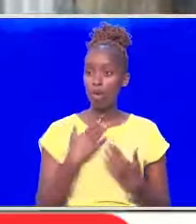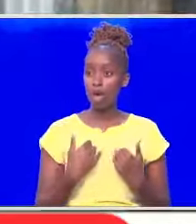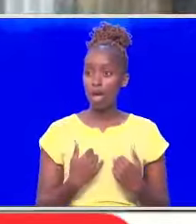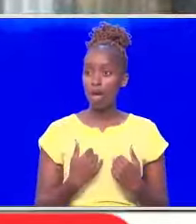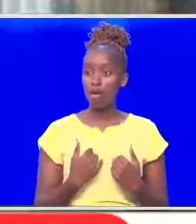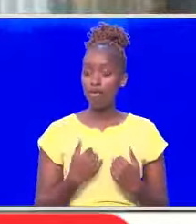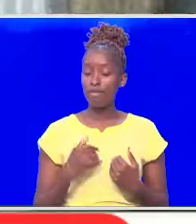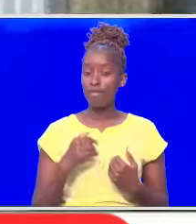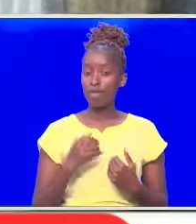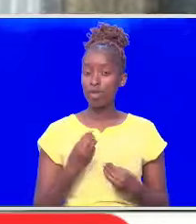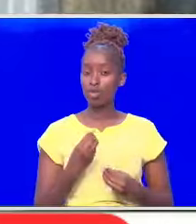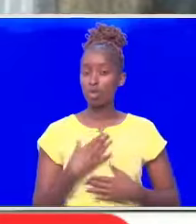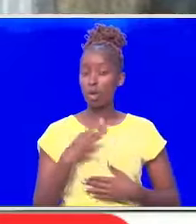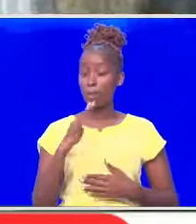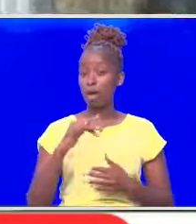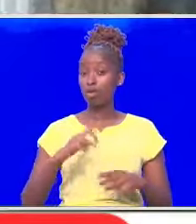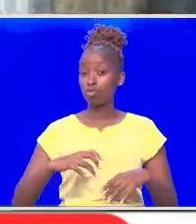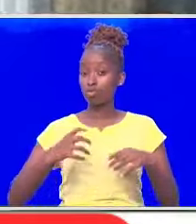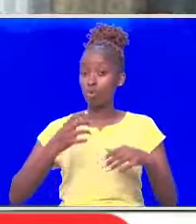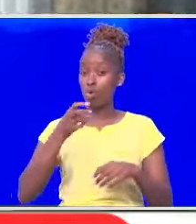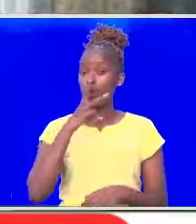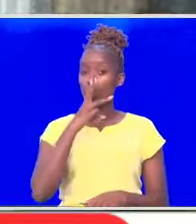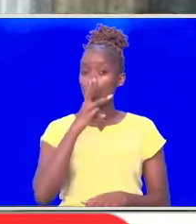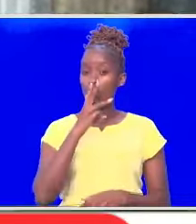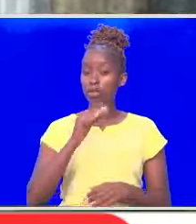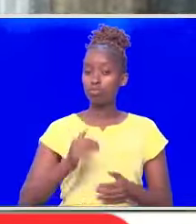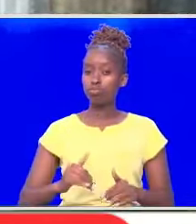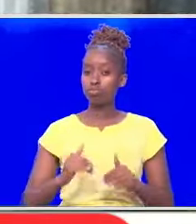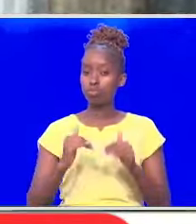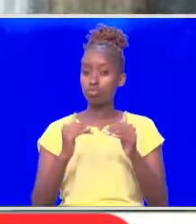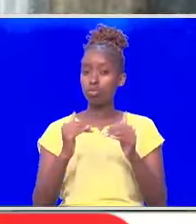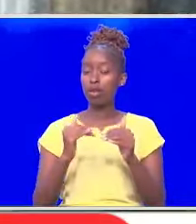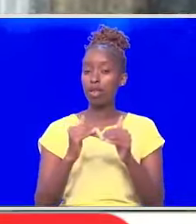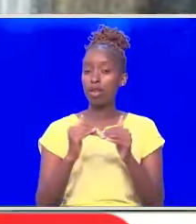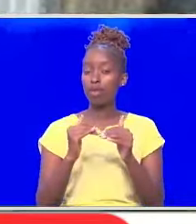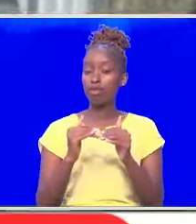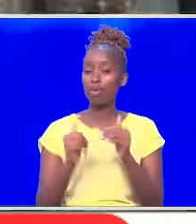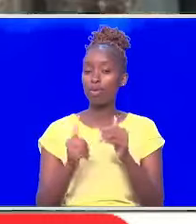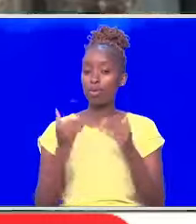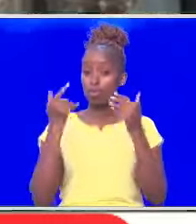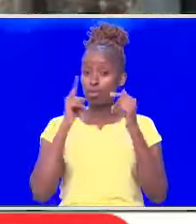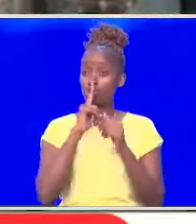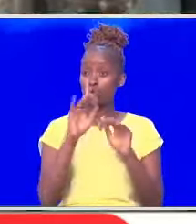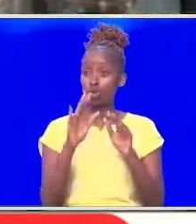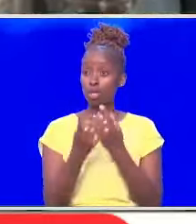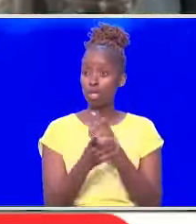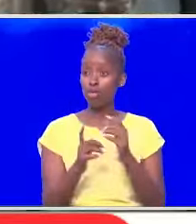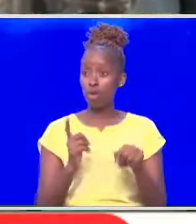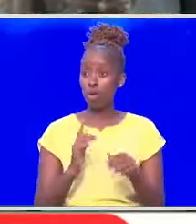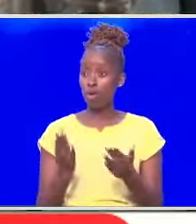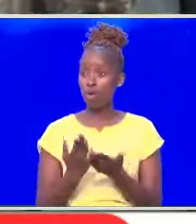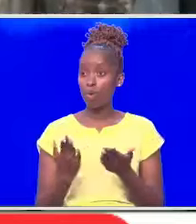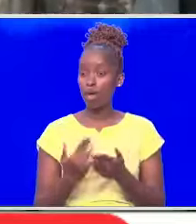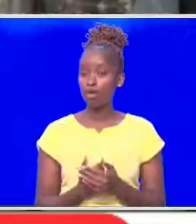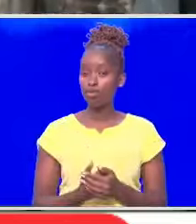rising waters, unsure of where she will deliver from. Or even seek refuge. Tuseme tu niko